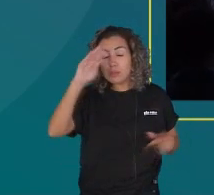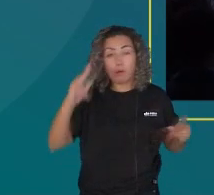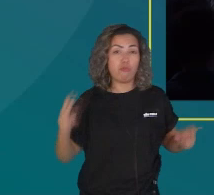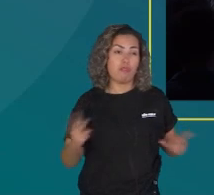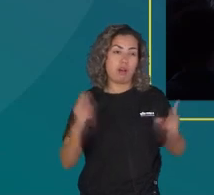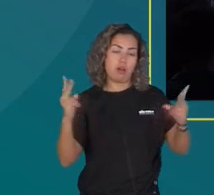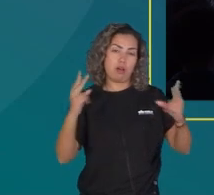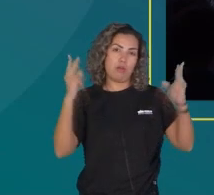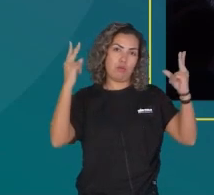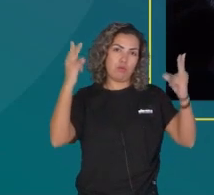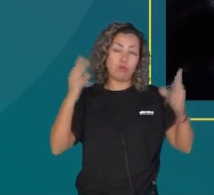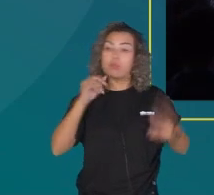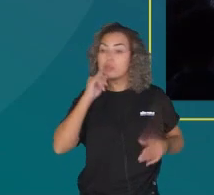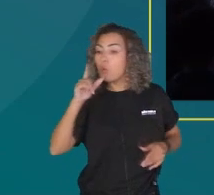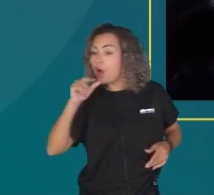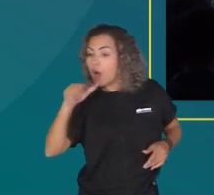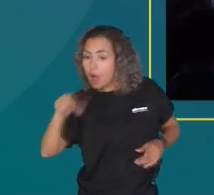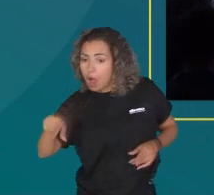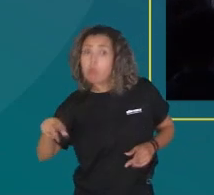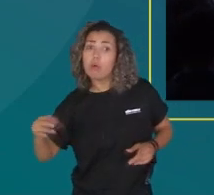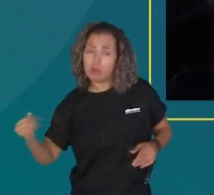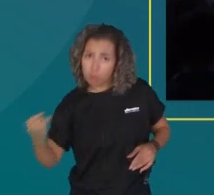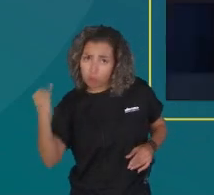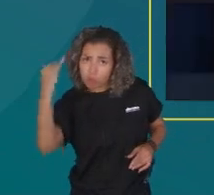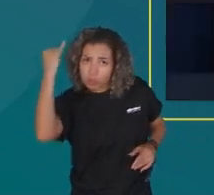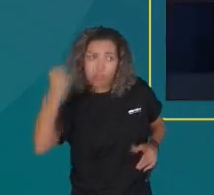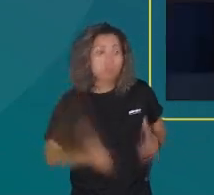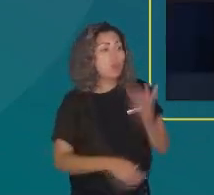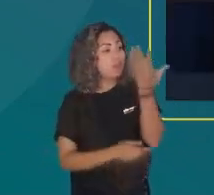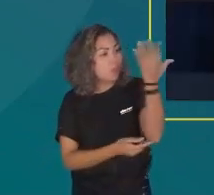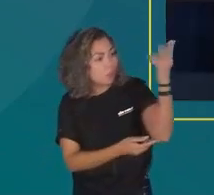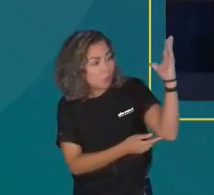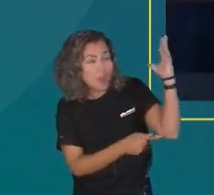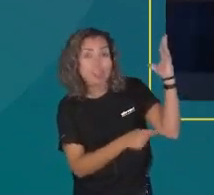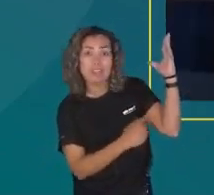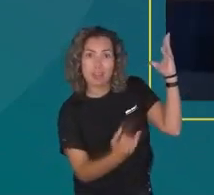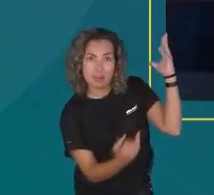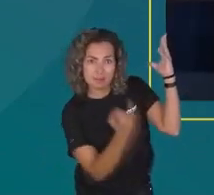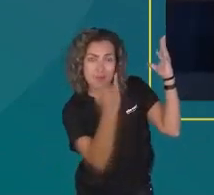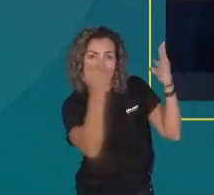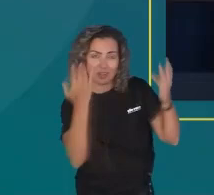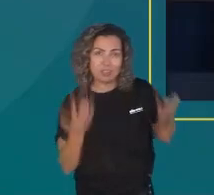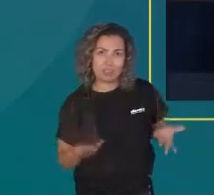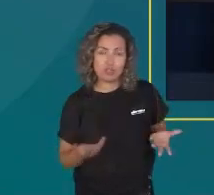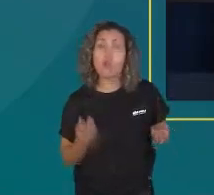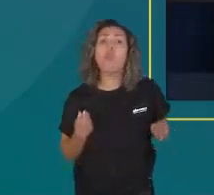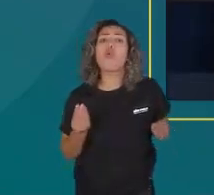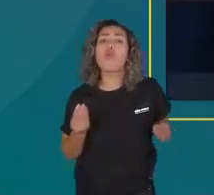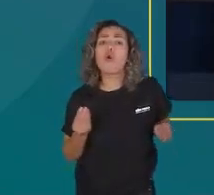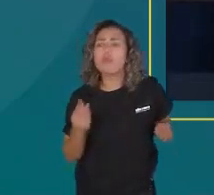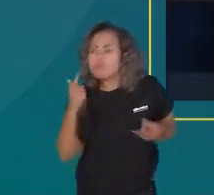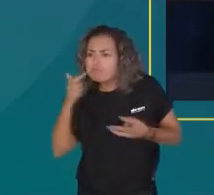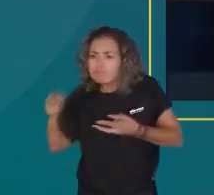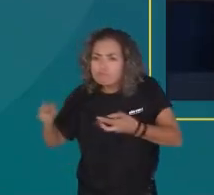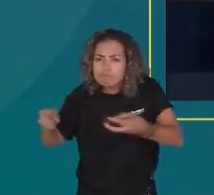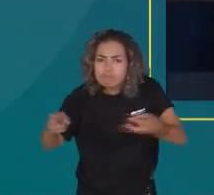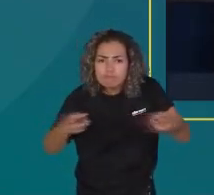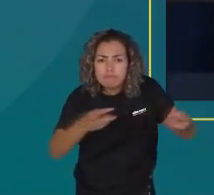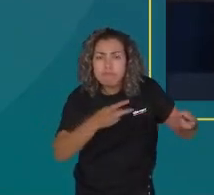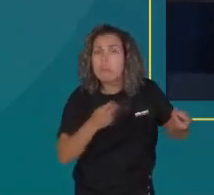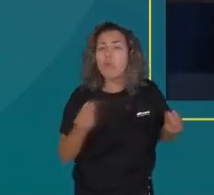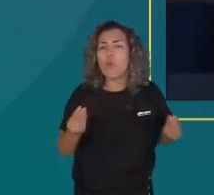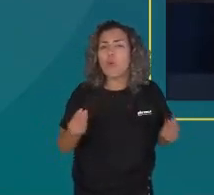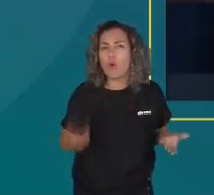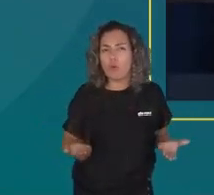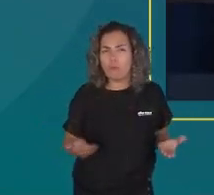also, you're talking about the value of nature and how we communicate about it. And it's not only on stages like this and